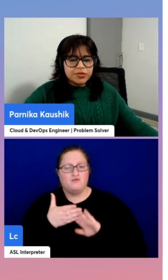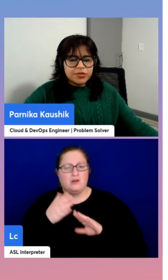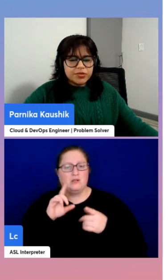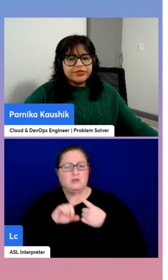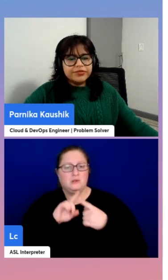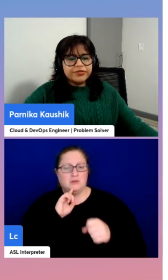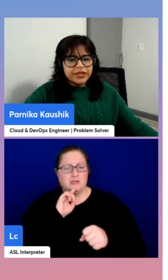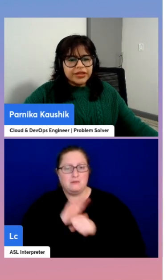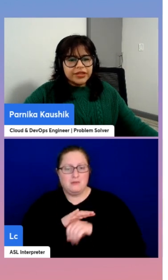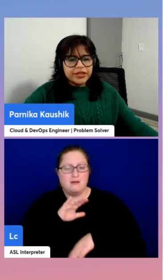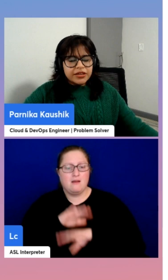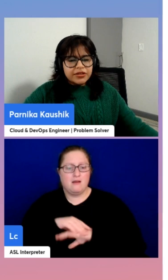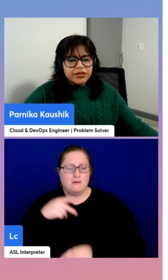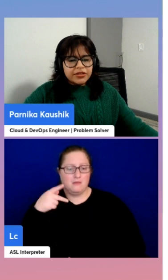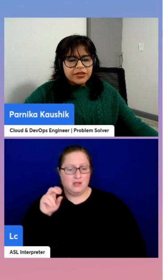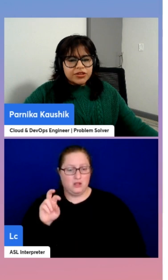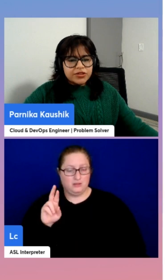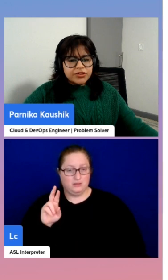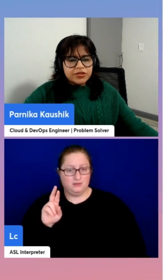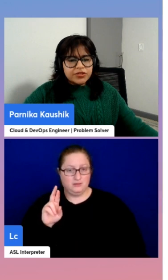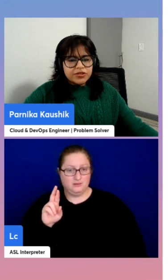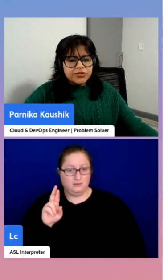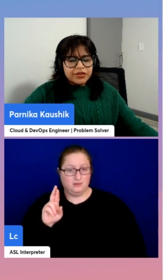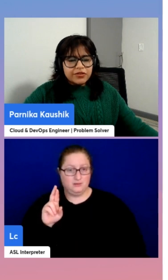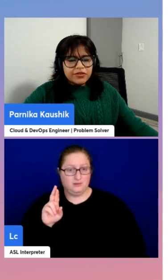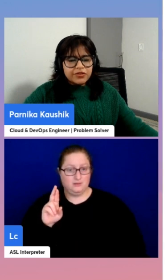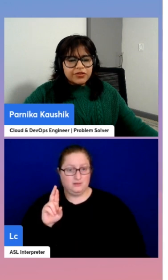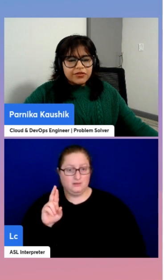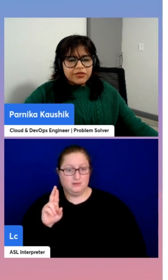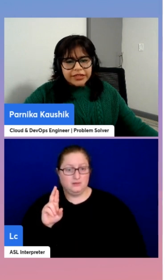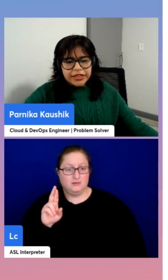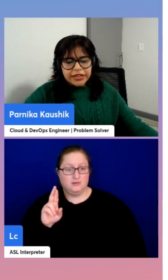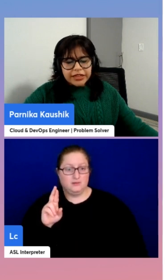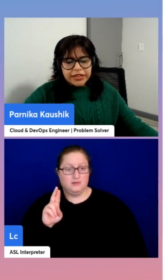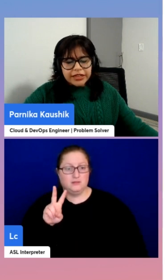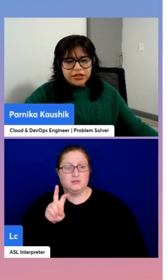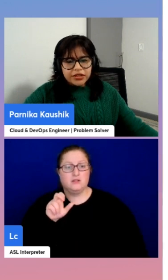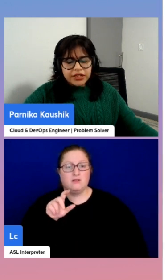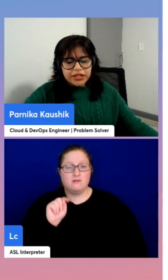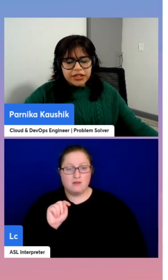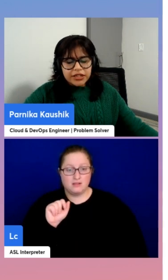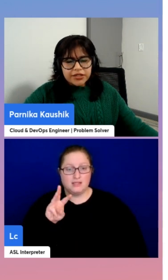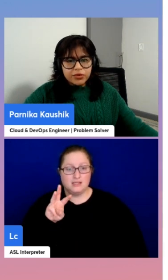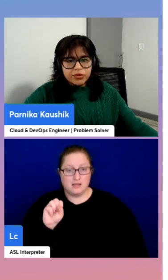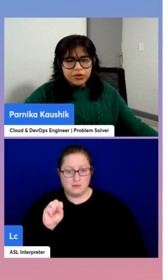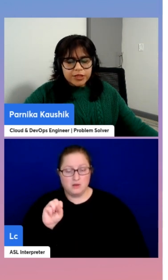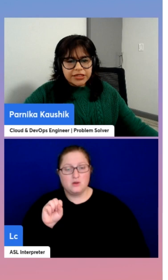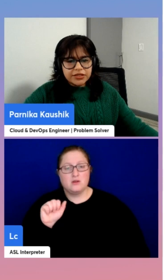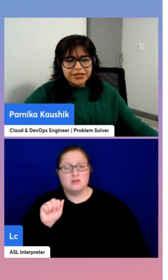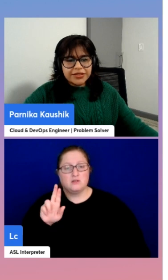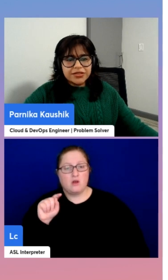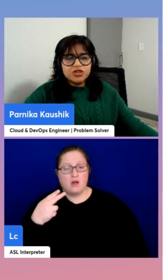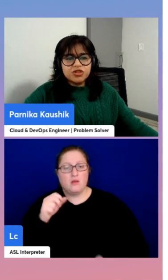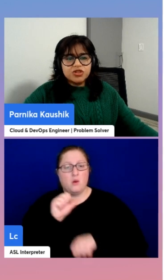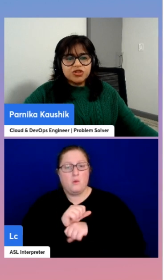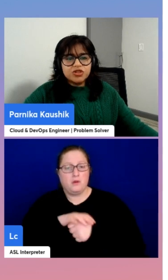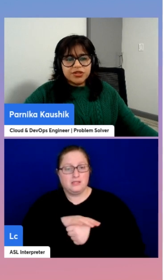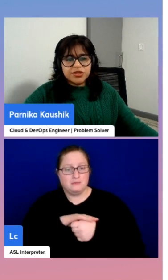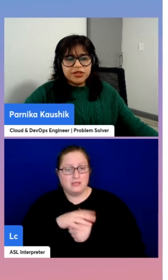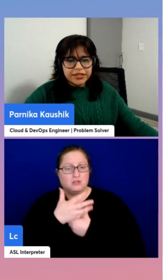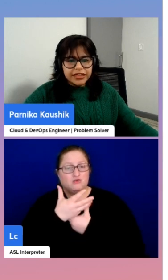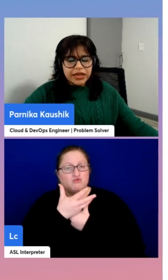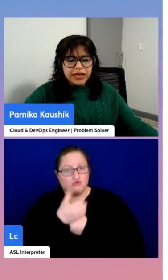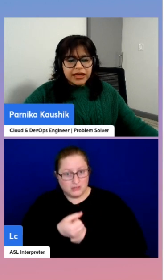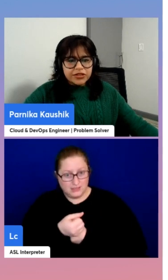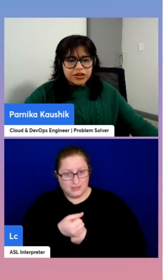on this PR. Just to reiterate, Vault-backed AWS Auth is the workspace that is the trusted